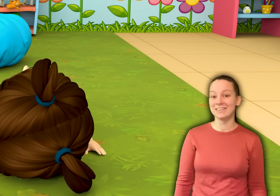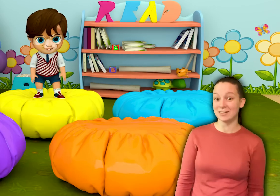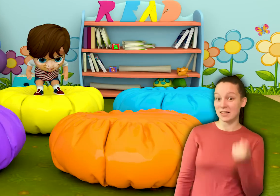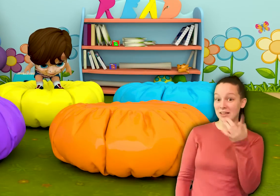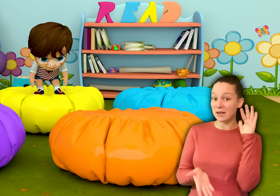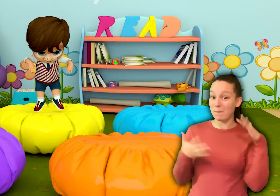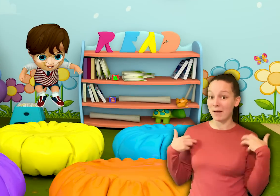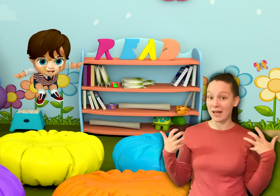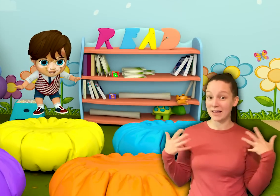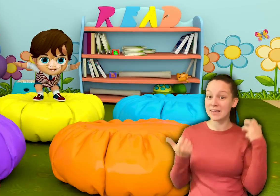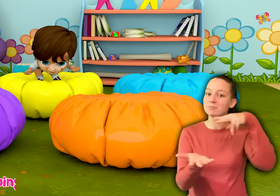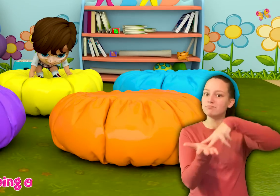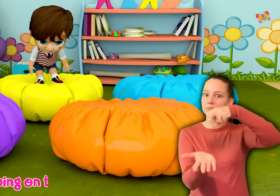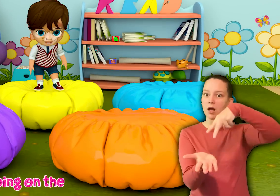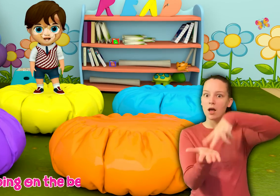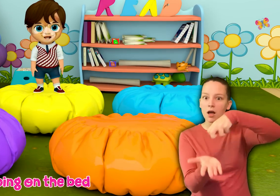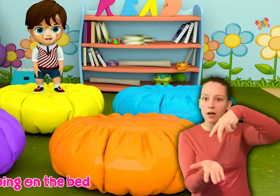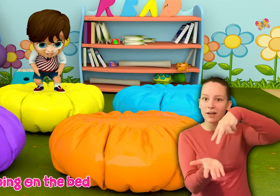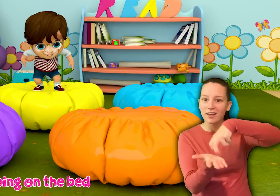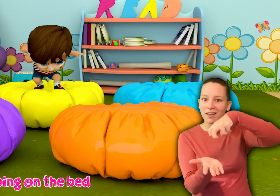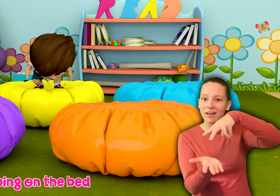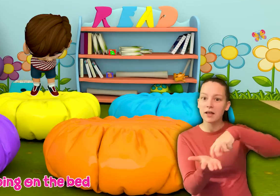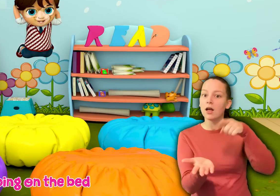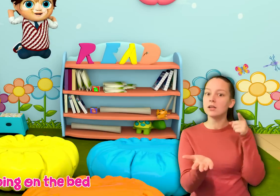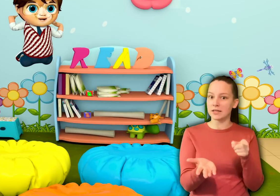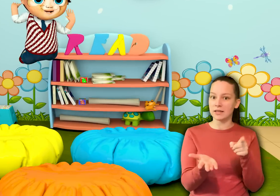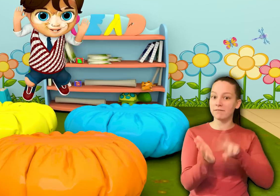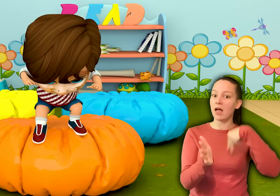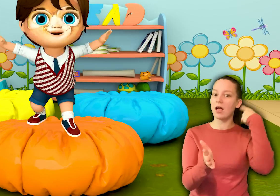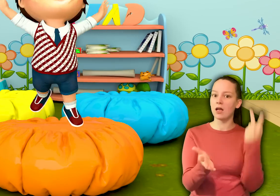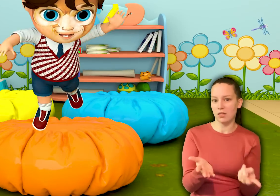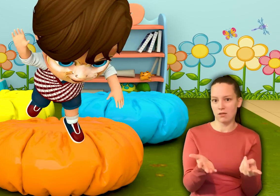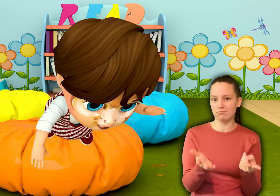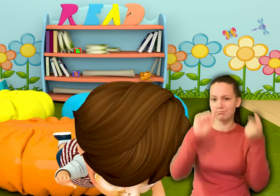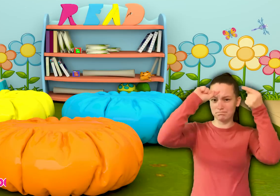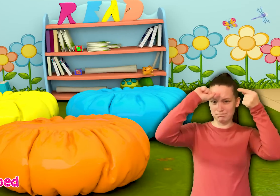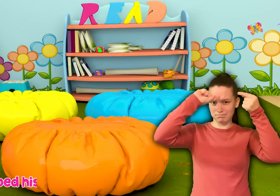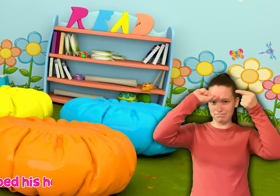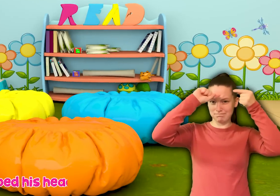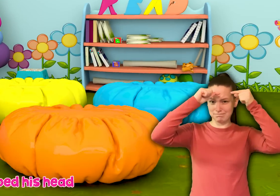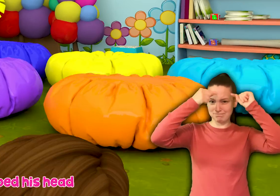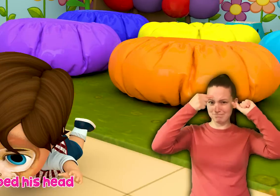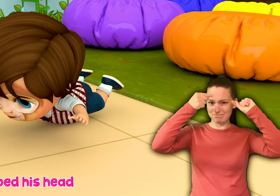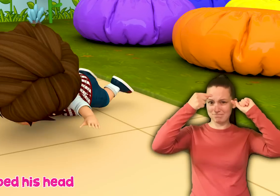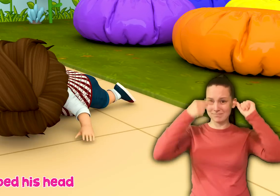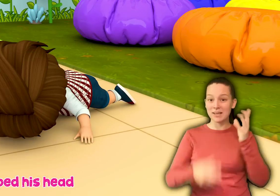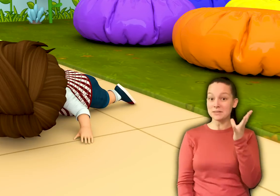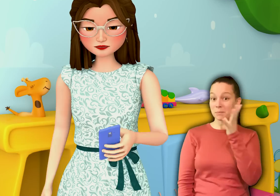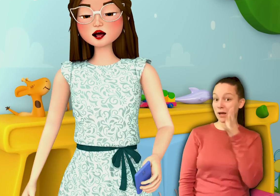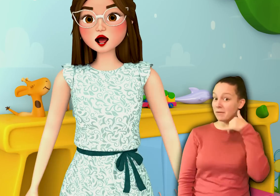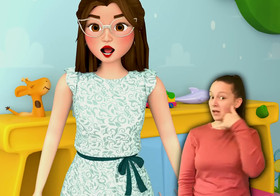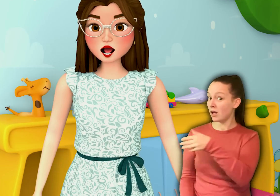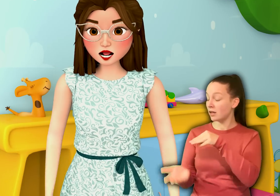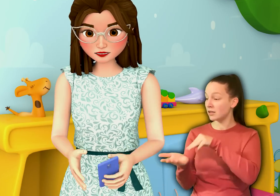bed one little monkey jumping on the bed he fell off and bumped his